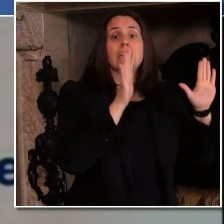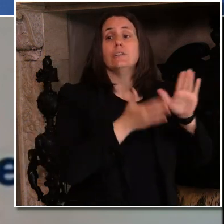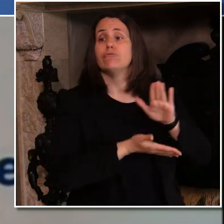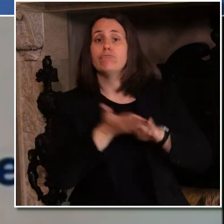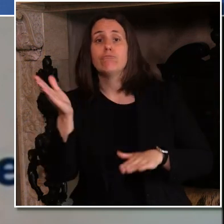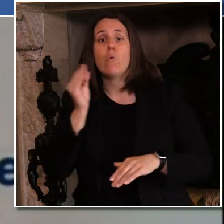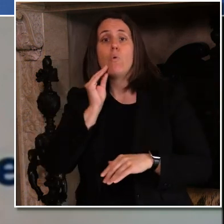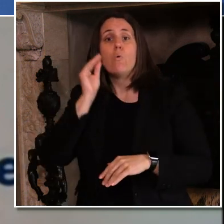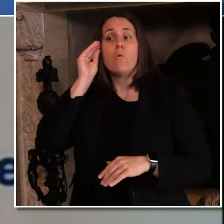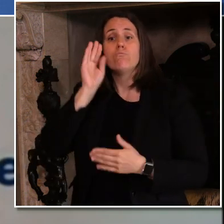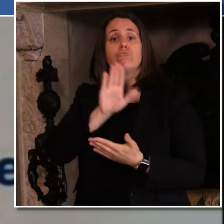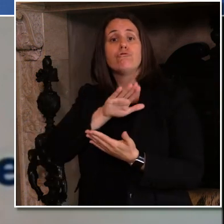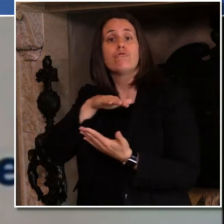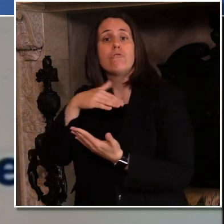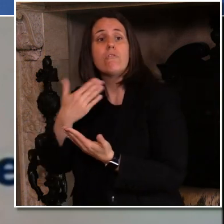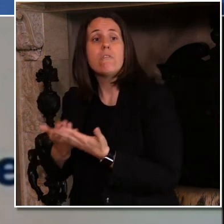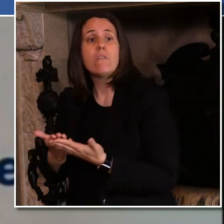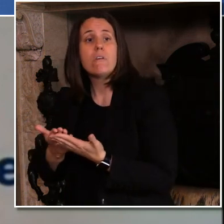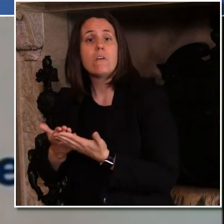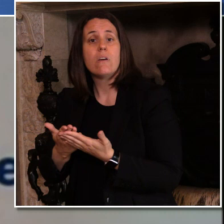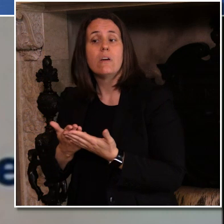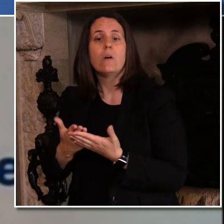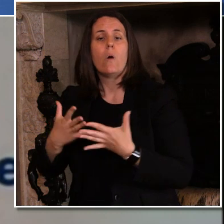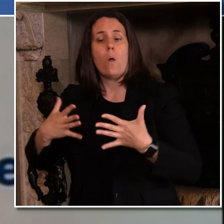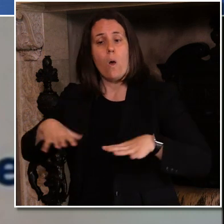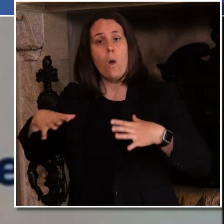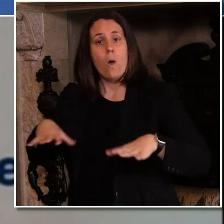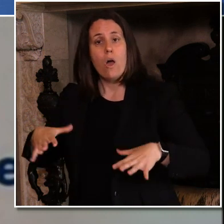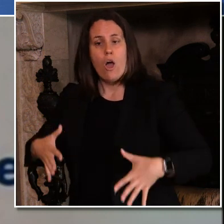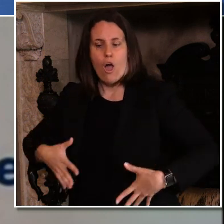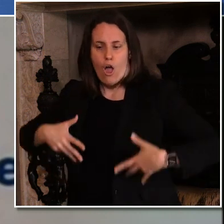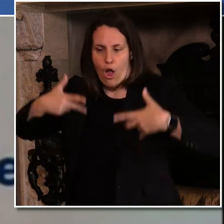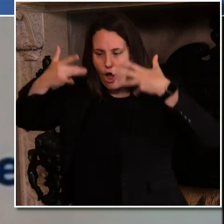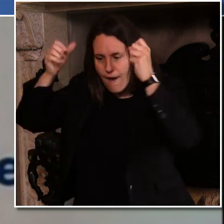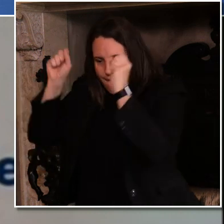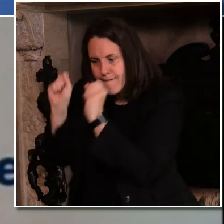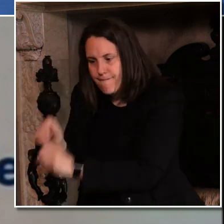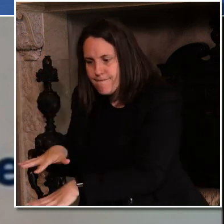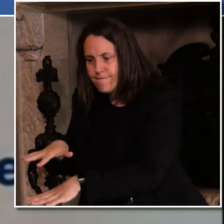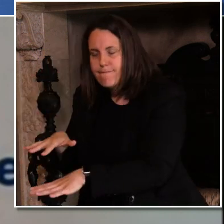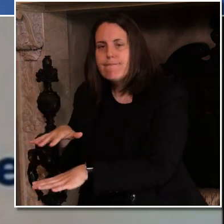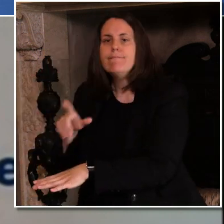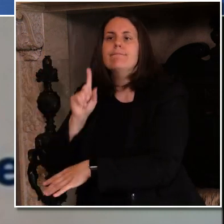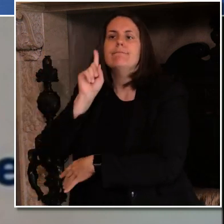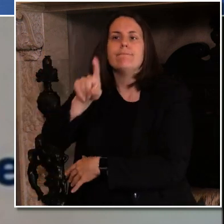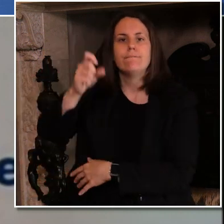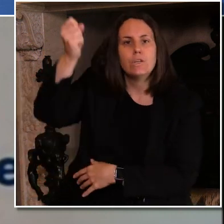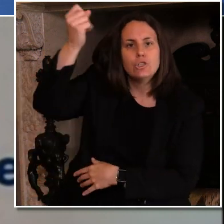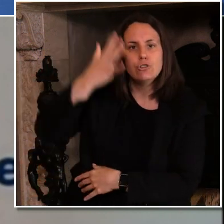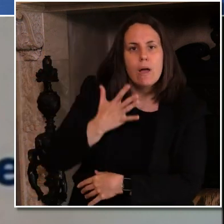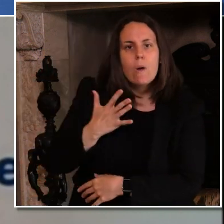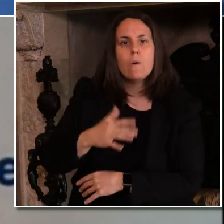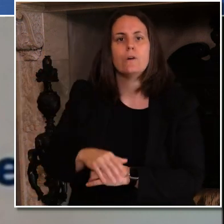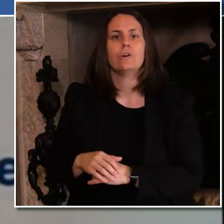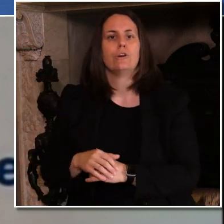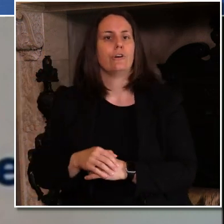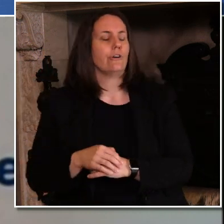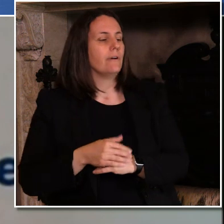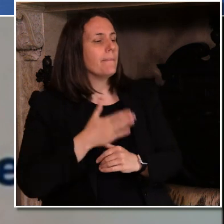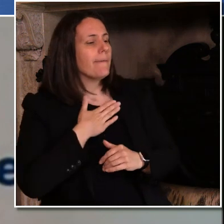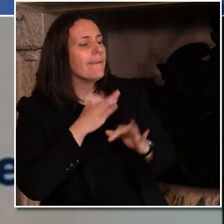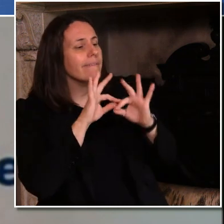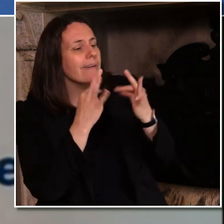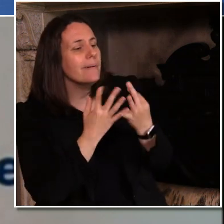That's very, very challenging. This has been going on for 6 weeks, and we don't have an end date right now, which is even more challenging for the